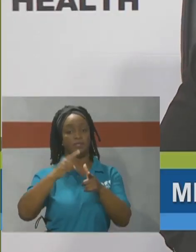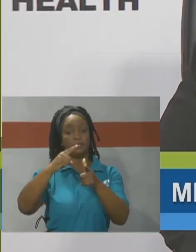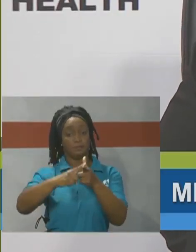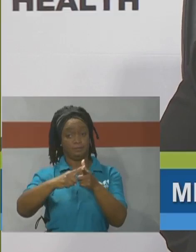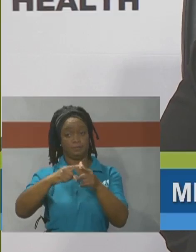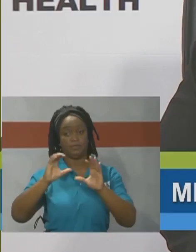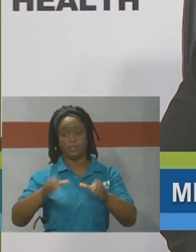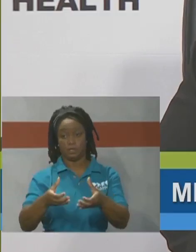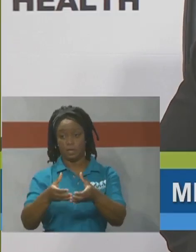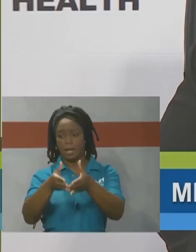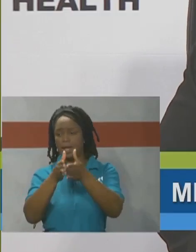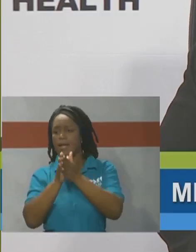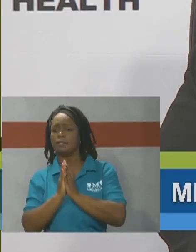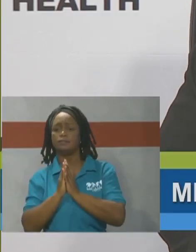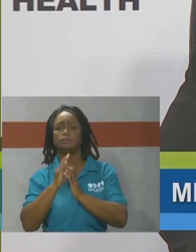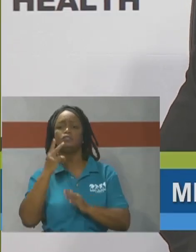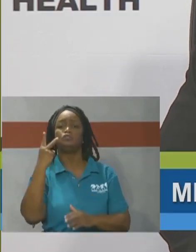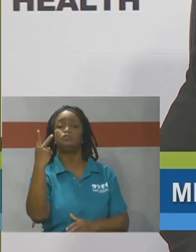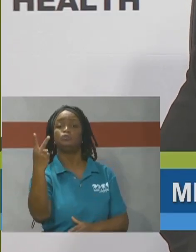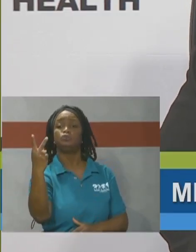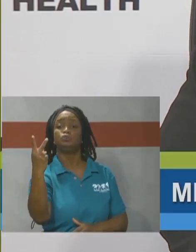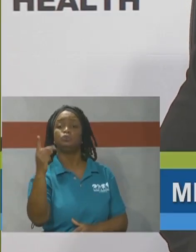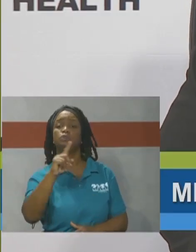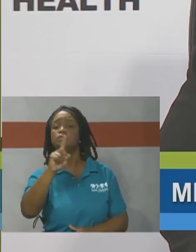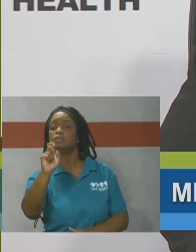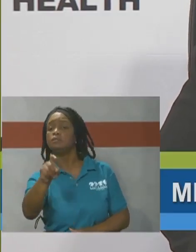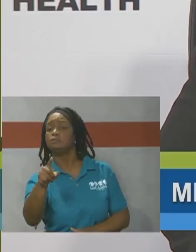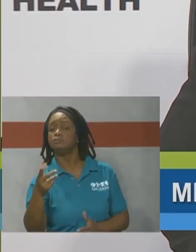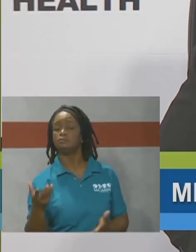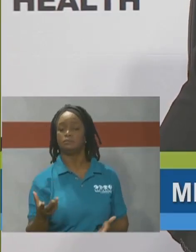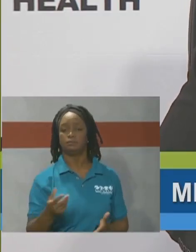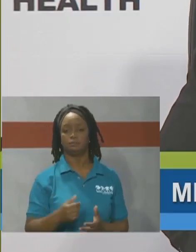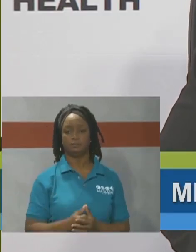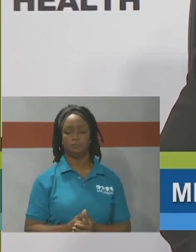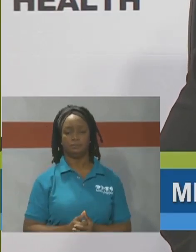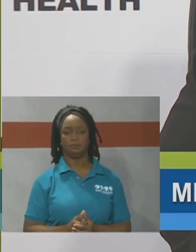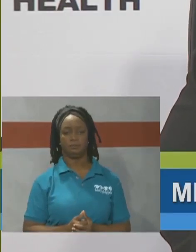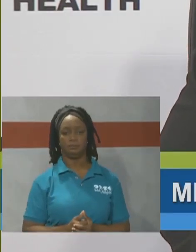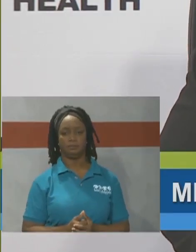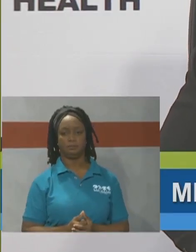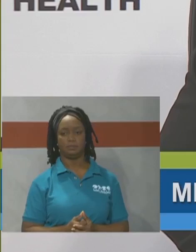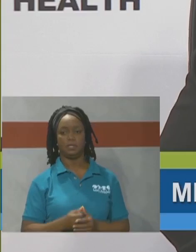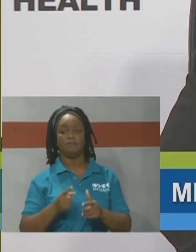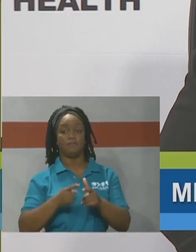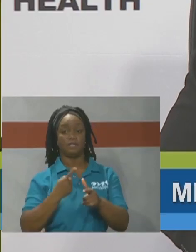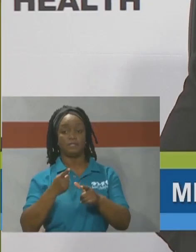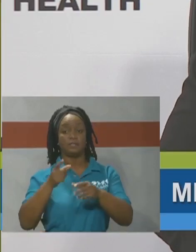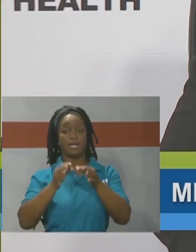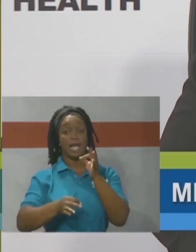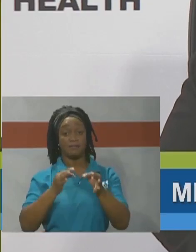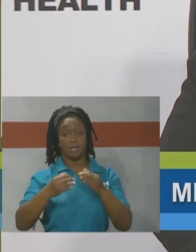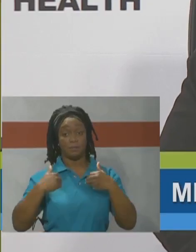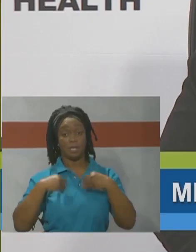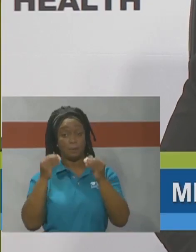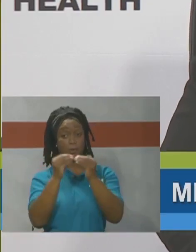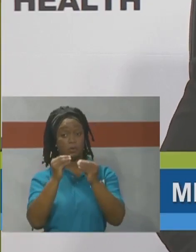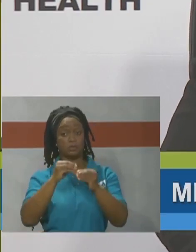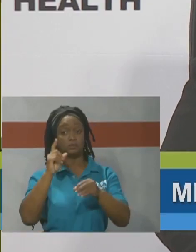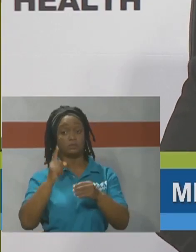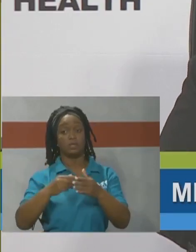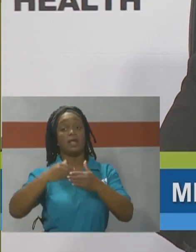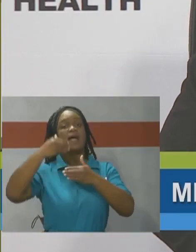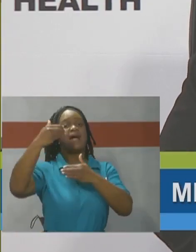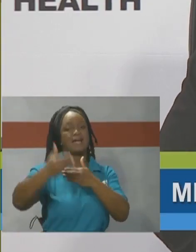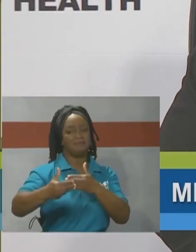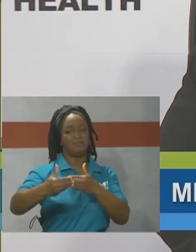We are requesting 2 questions maximum per media house in the first instance, after which we will field additional